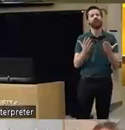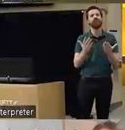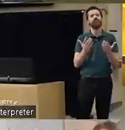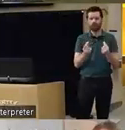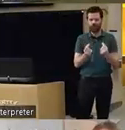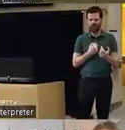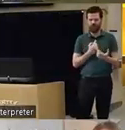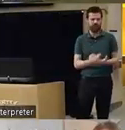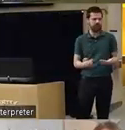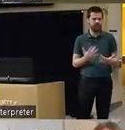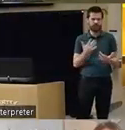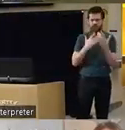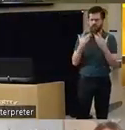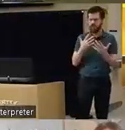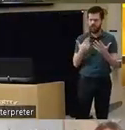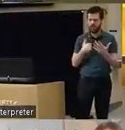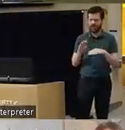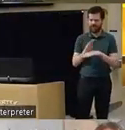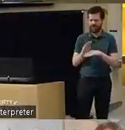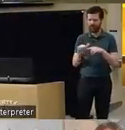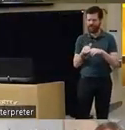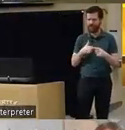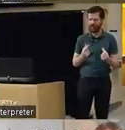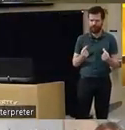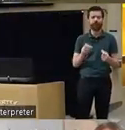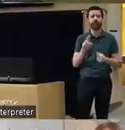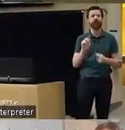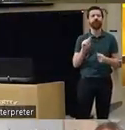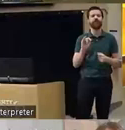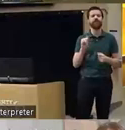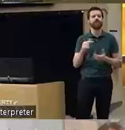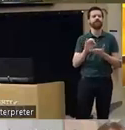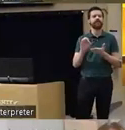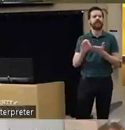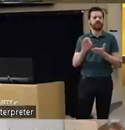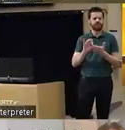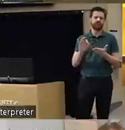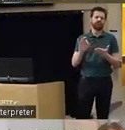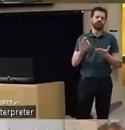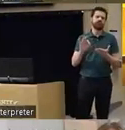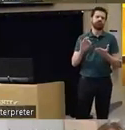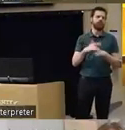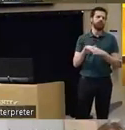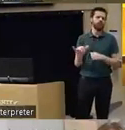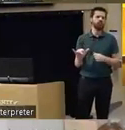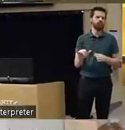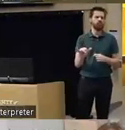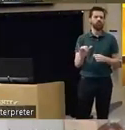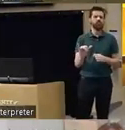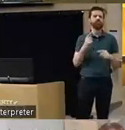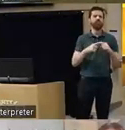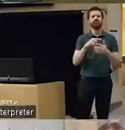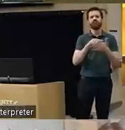that you can use in a busy practice. Rating scales are certainly also available, as are these